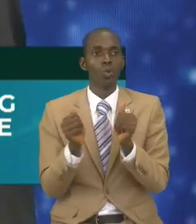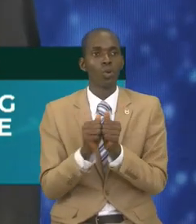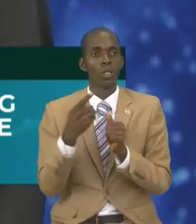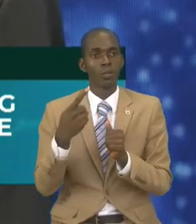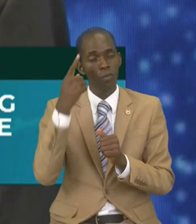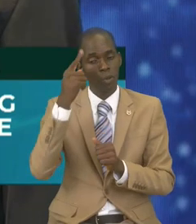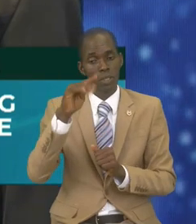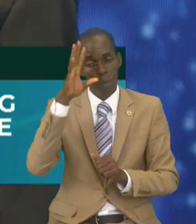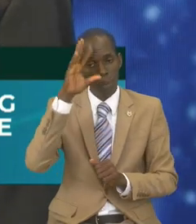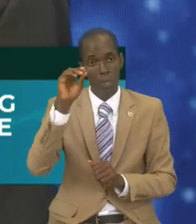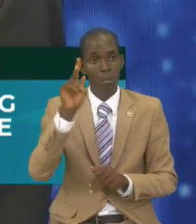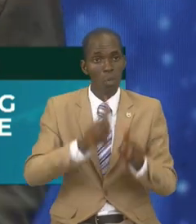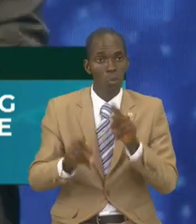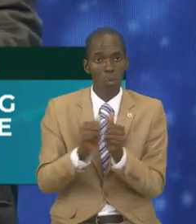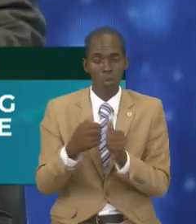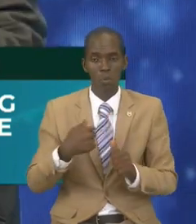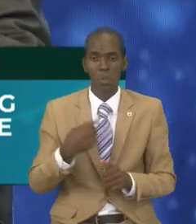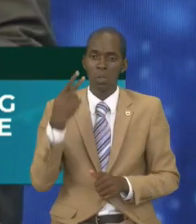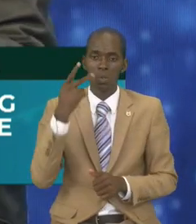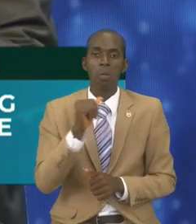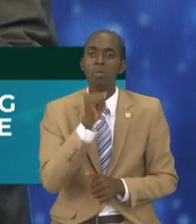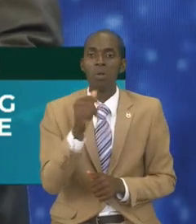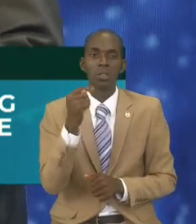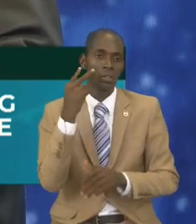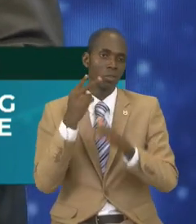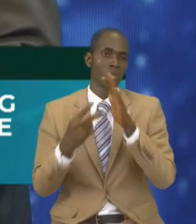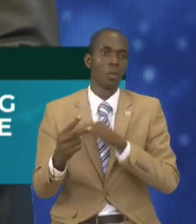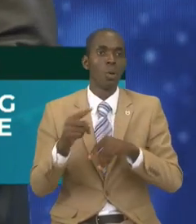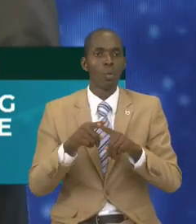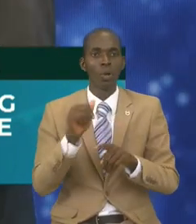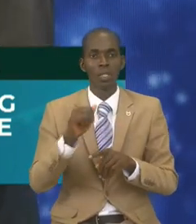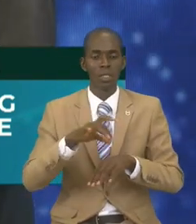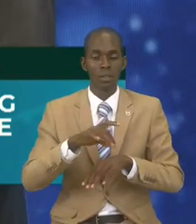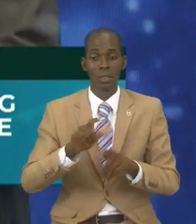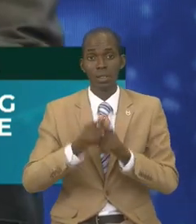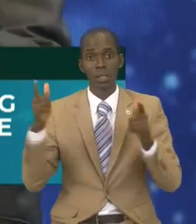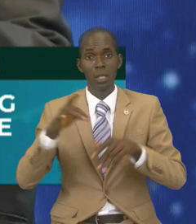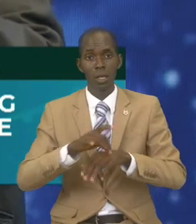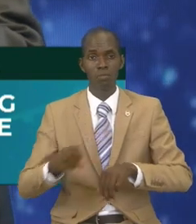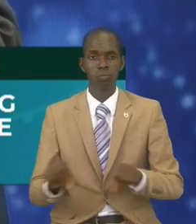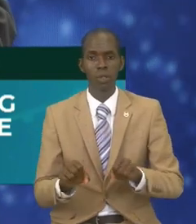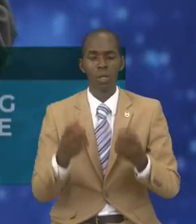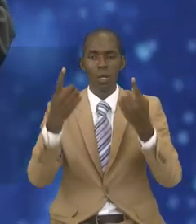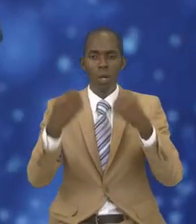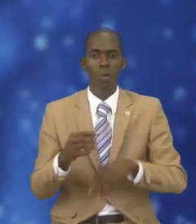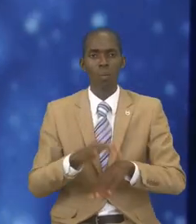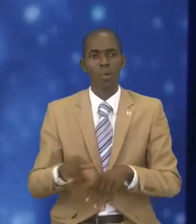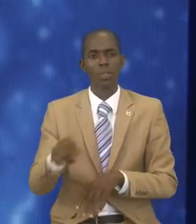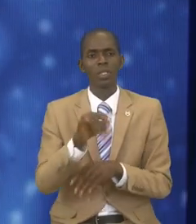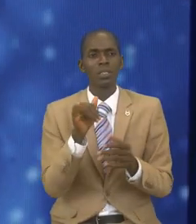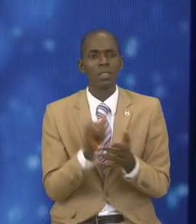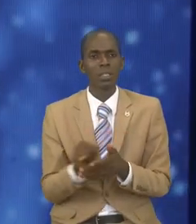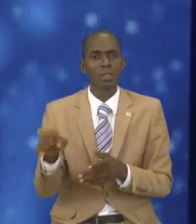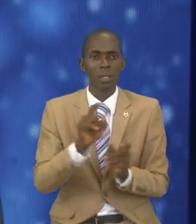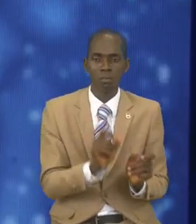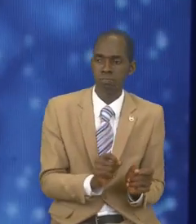saw not the vision, but a great quaking fell upon them, so that they fled